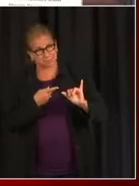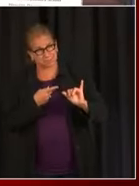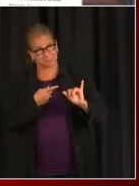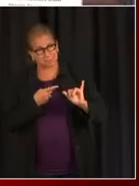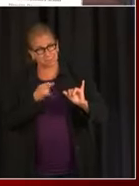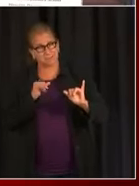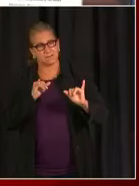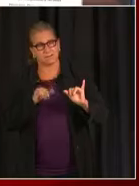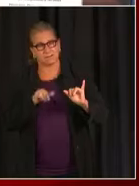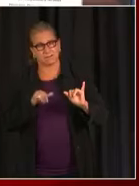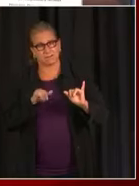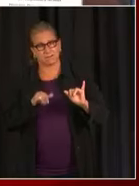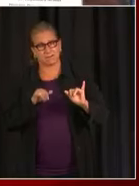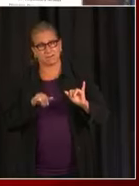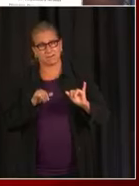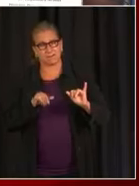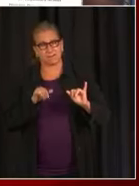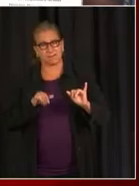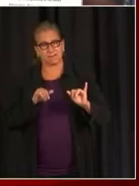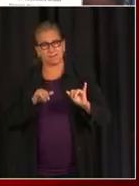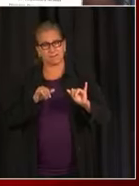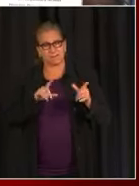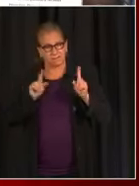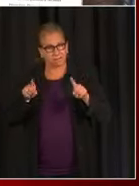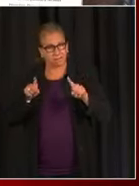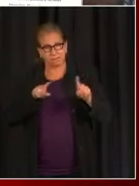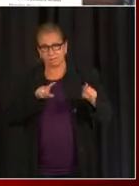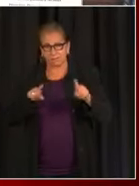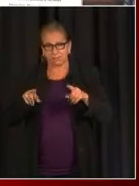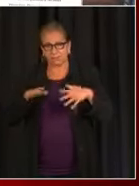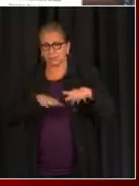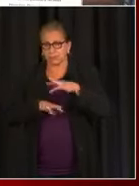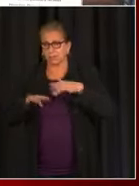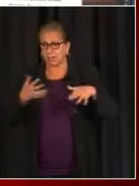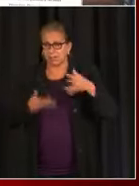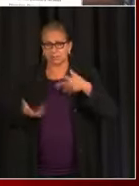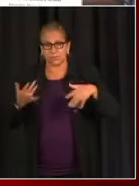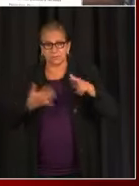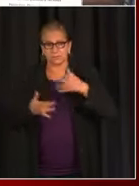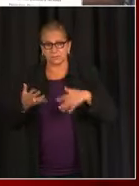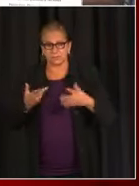of people in attendance at the social activity that a